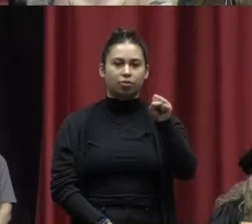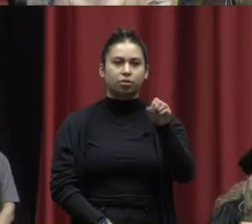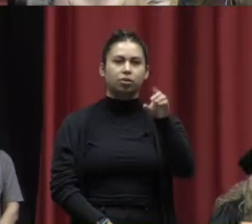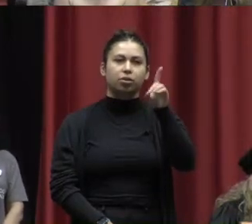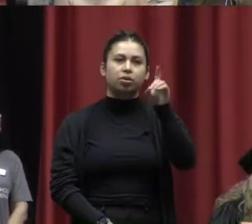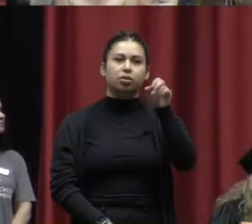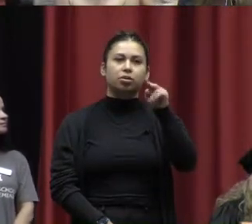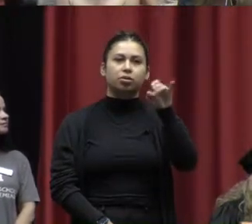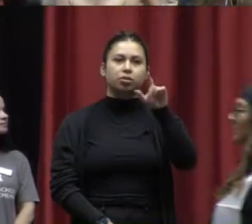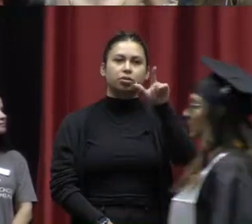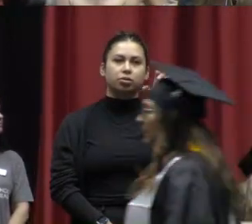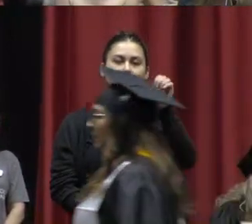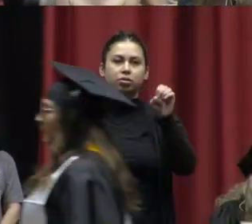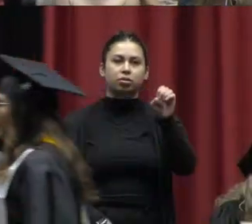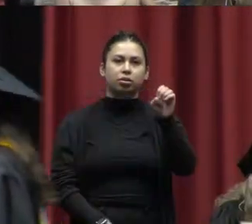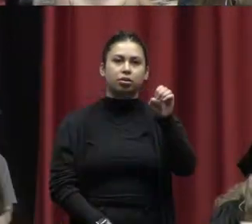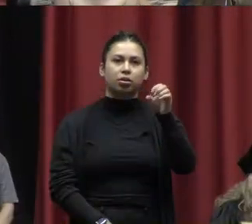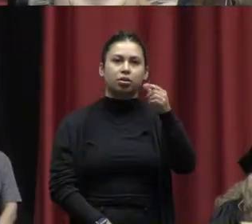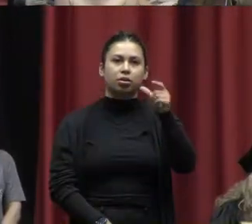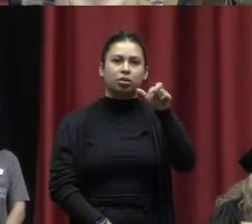Danielle Garcia.